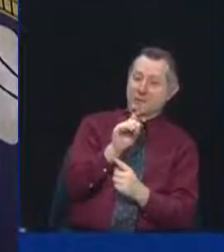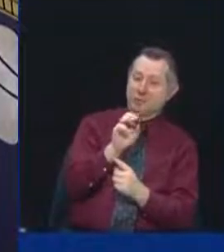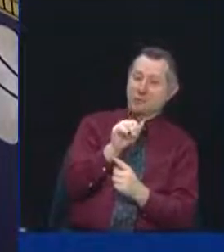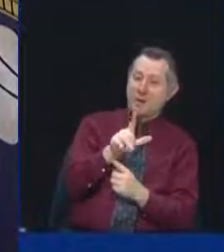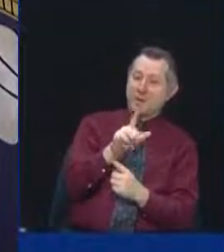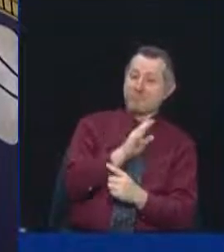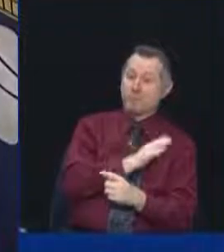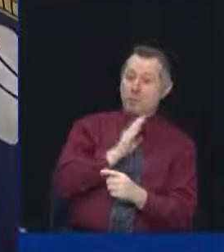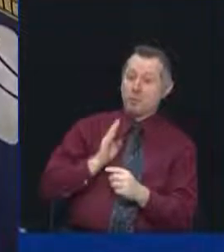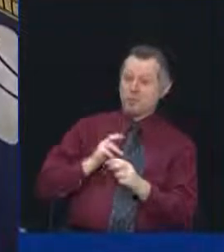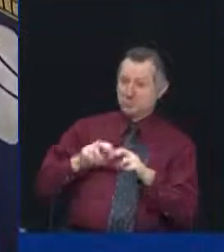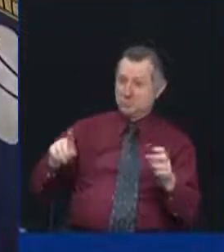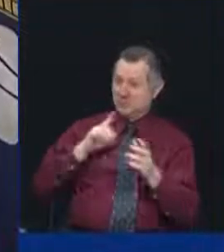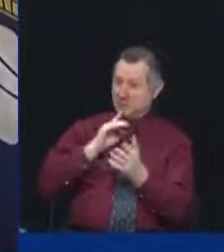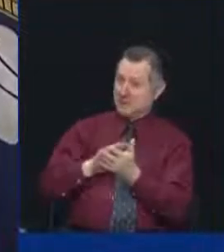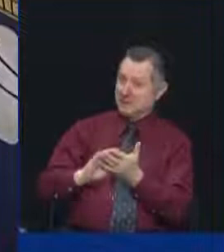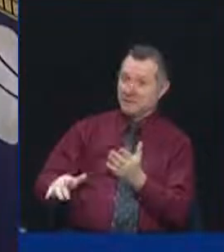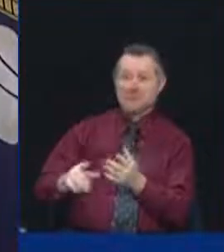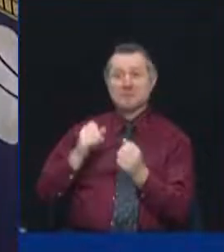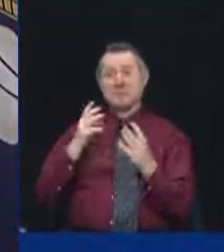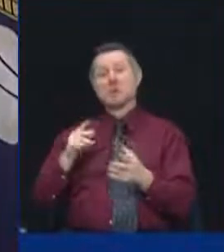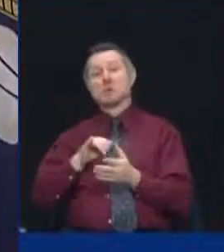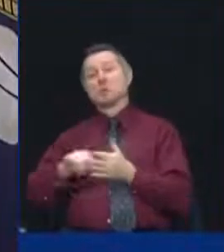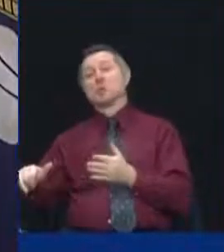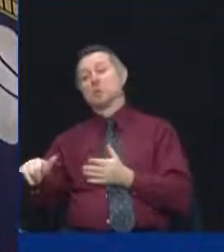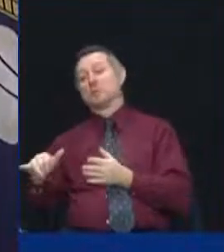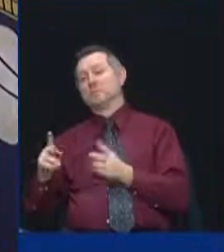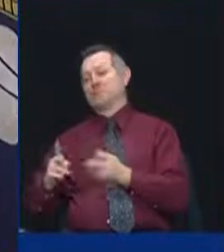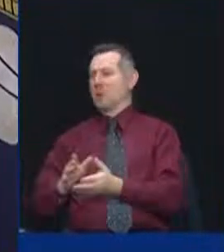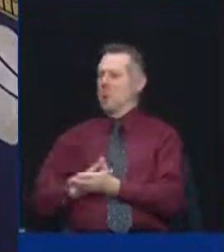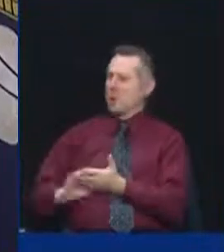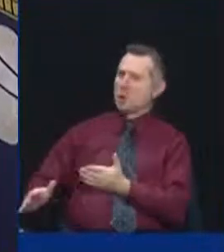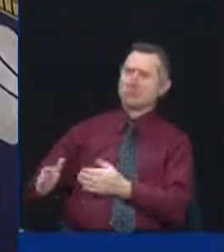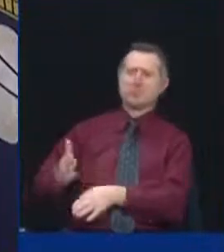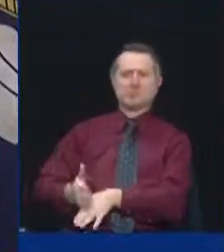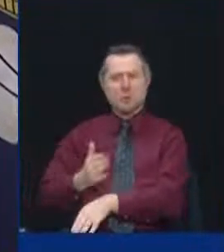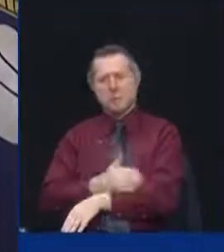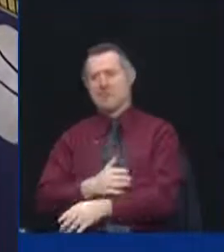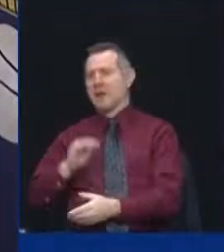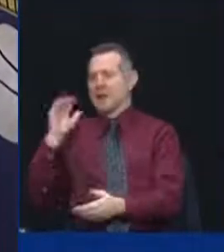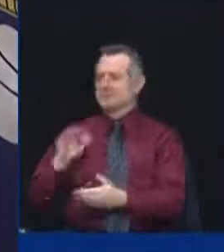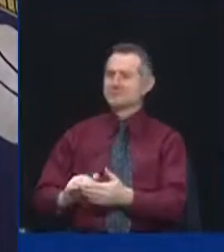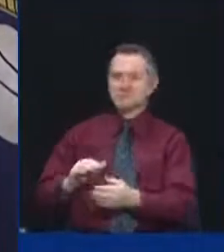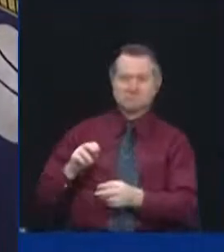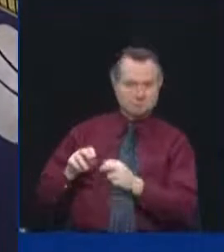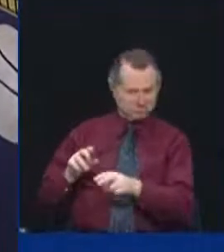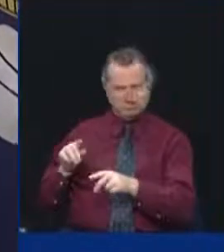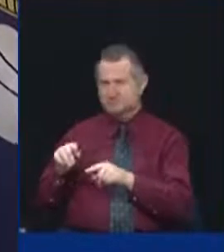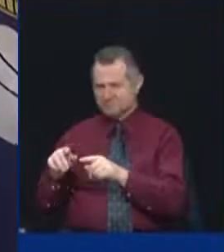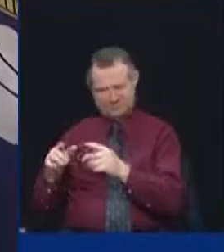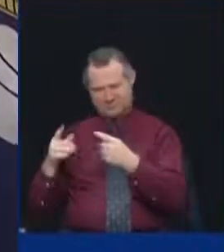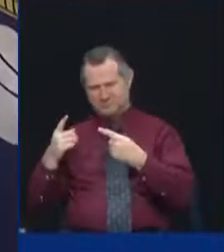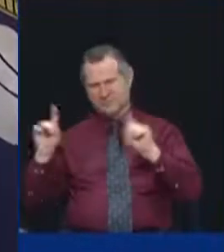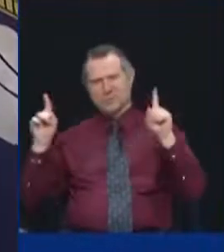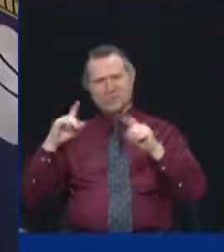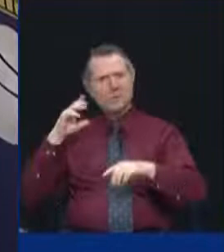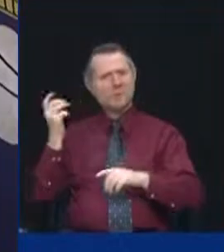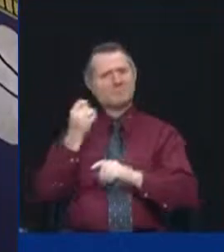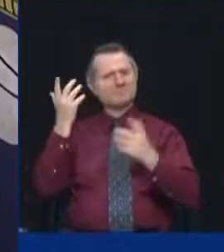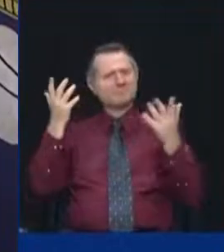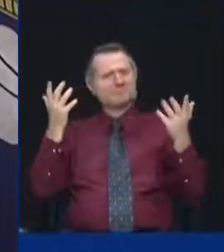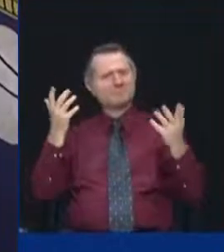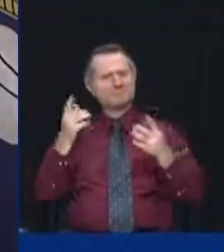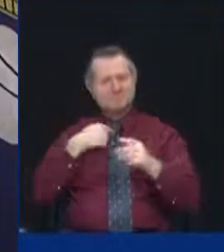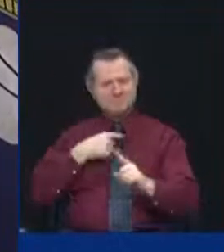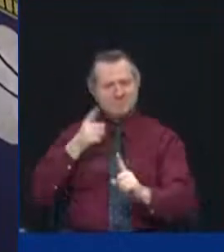It's cleaner and there have been less homeless. And that's a great success story. My point is, now that you're going